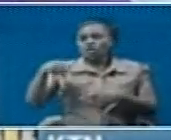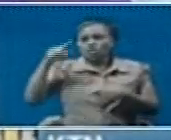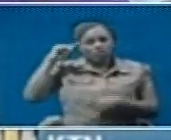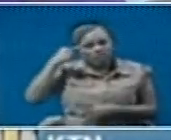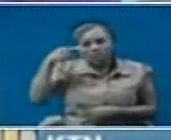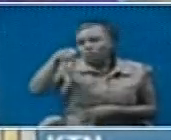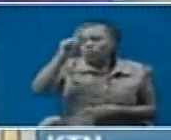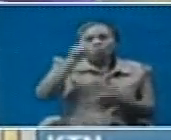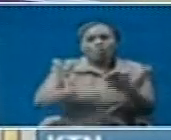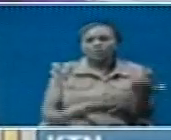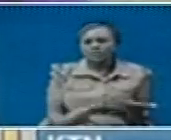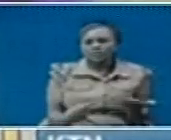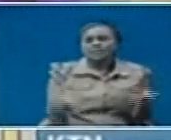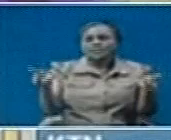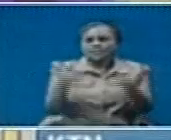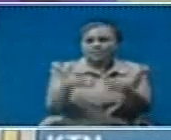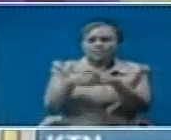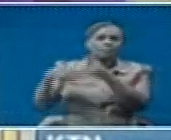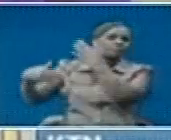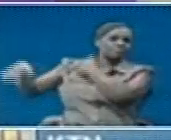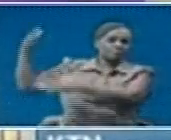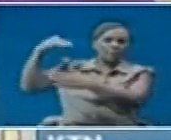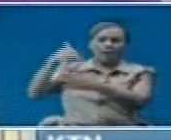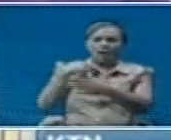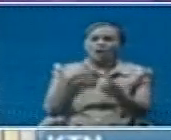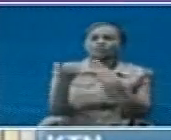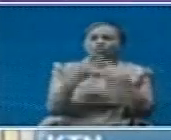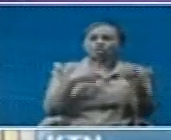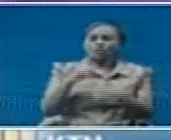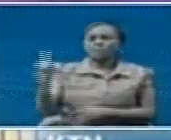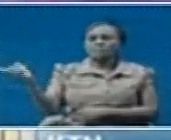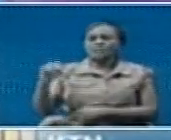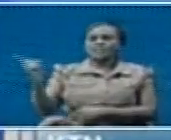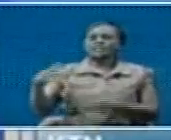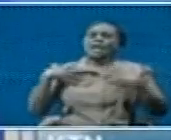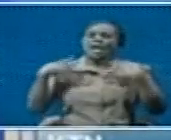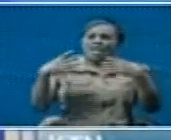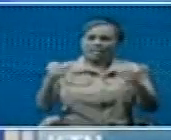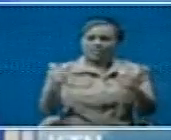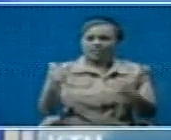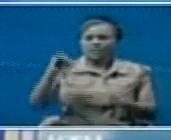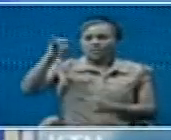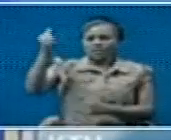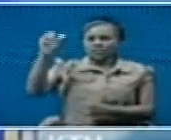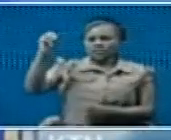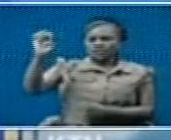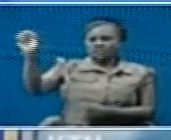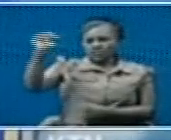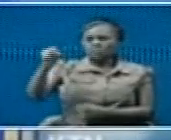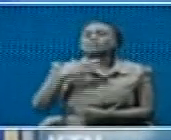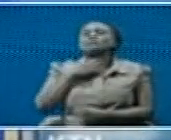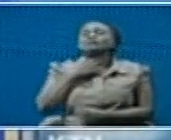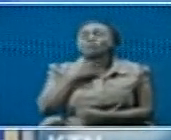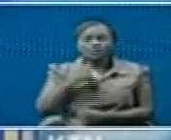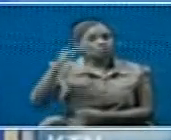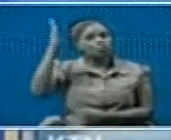your thoughts are on that. And earlier, we did speak to the Cabinet Secretary for Health, James Masharia, and we just wanted to